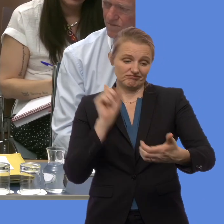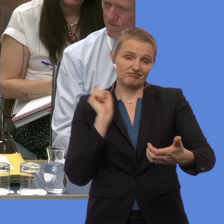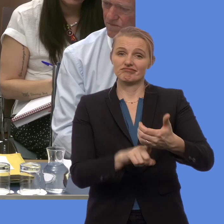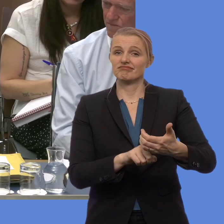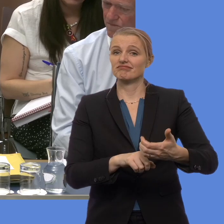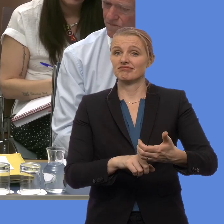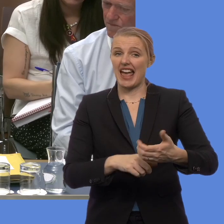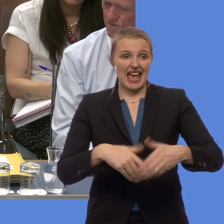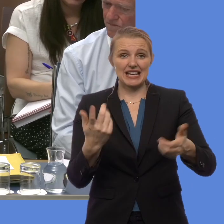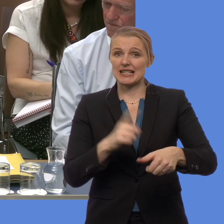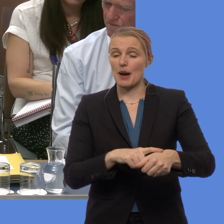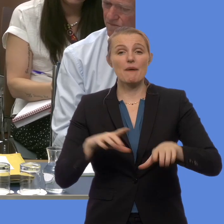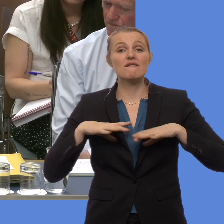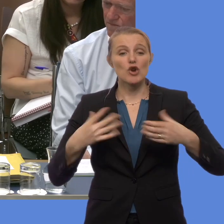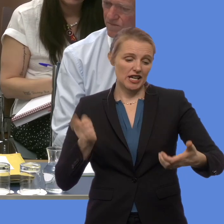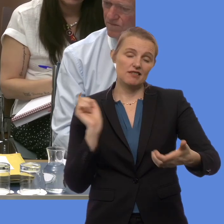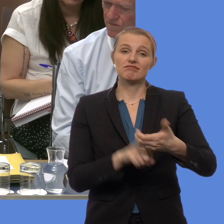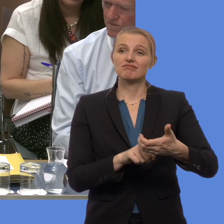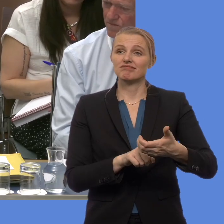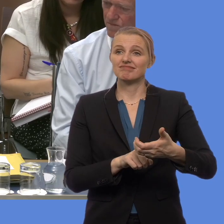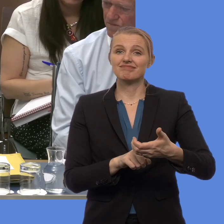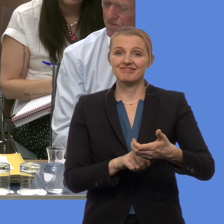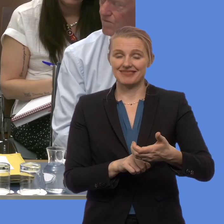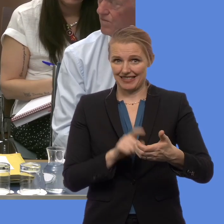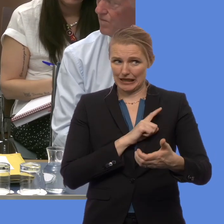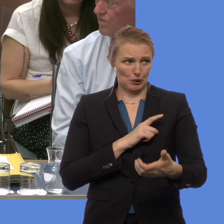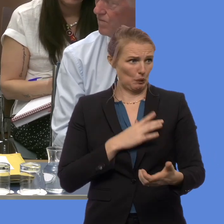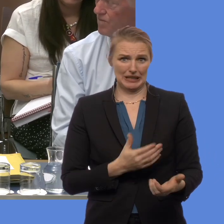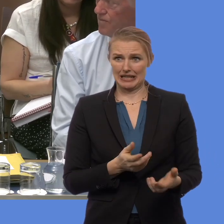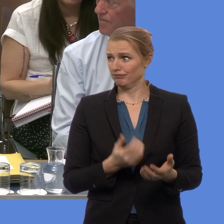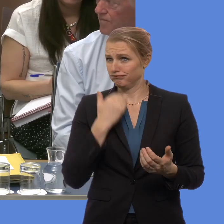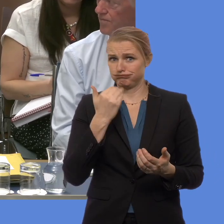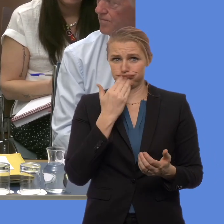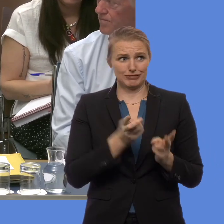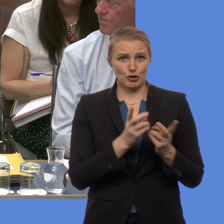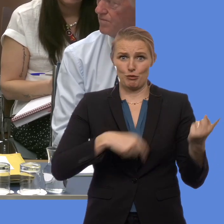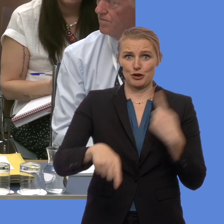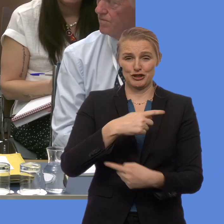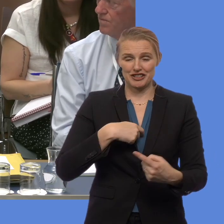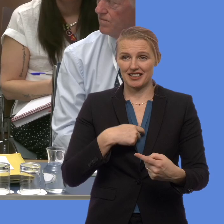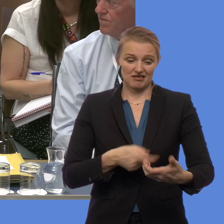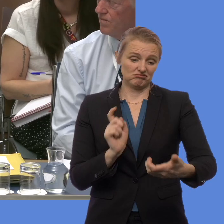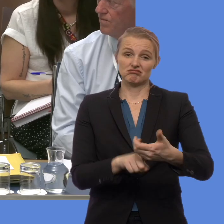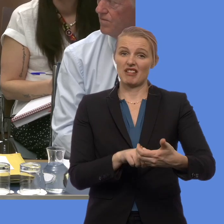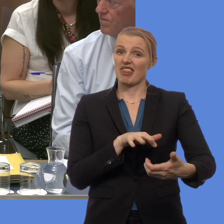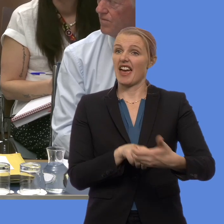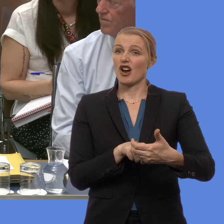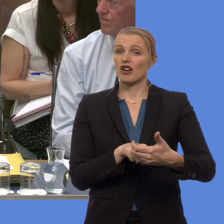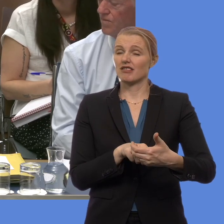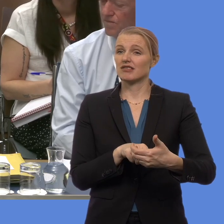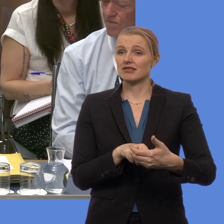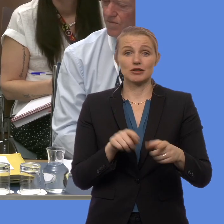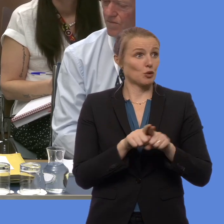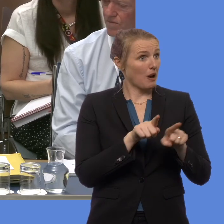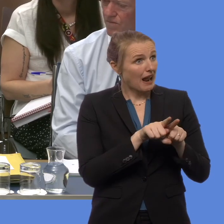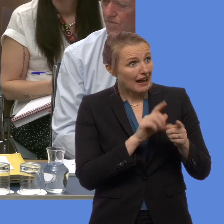language. That's why we have to have enough of the interpreters there on call. And I would see, as it already is, as Tommy said, in the health and